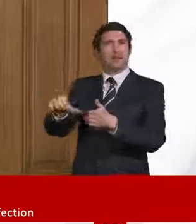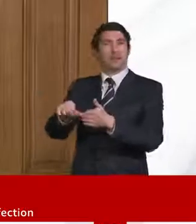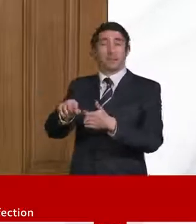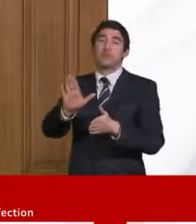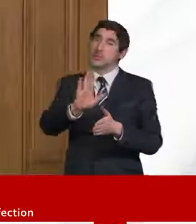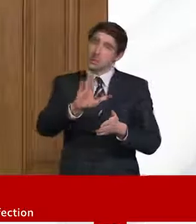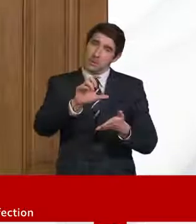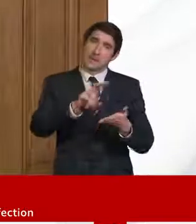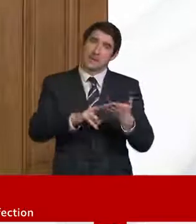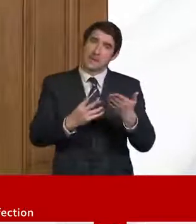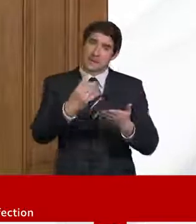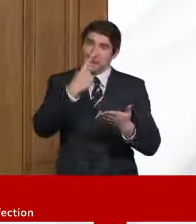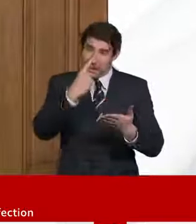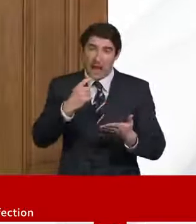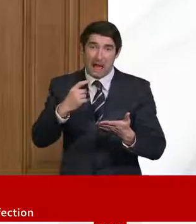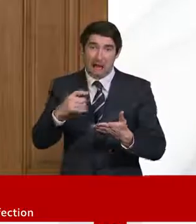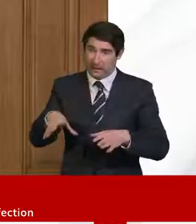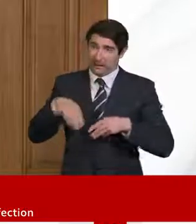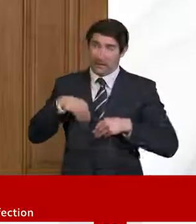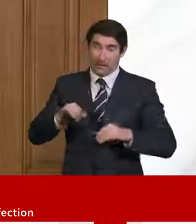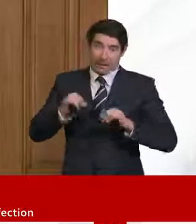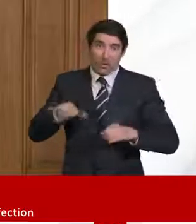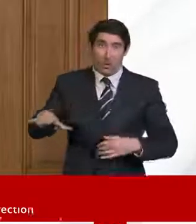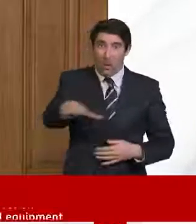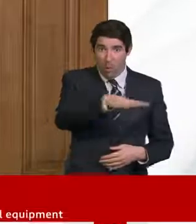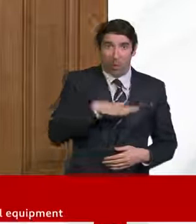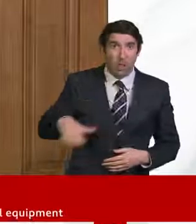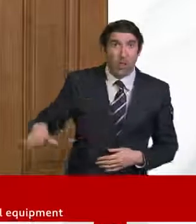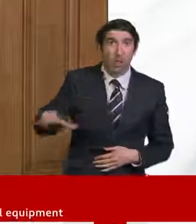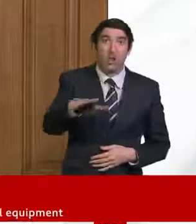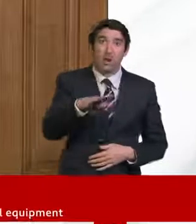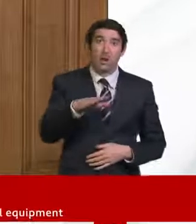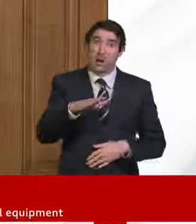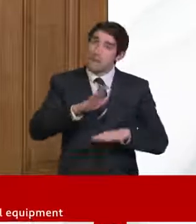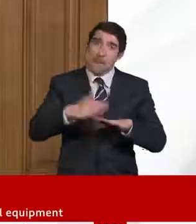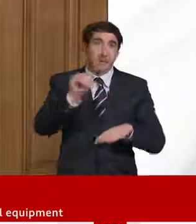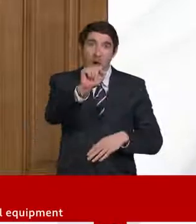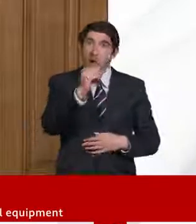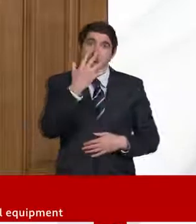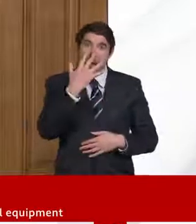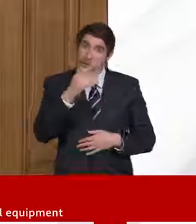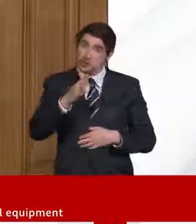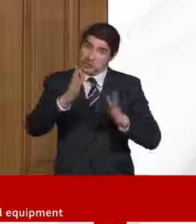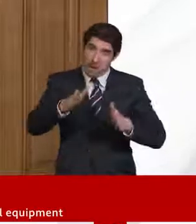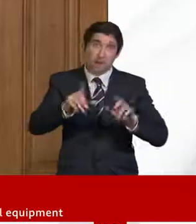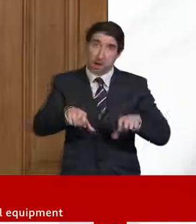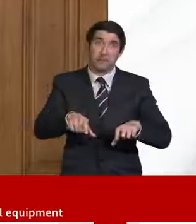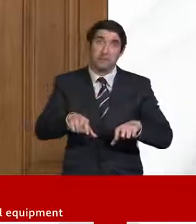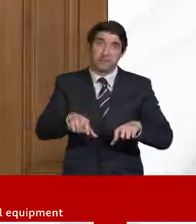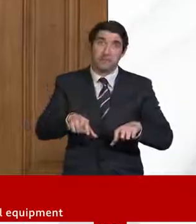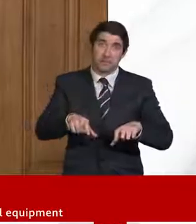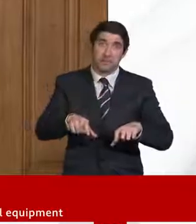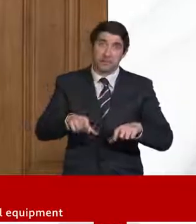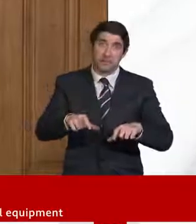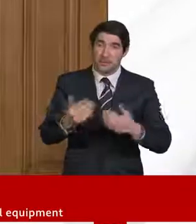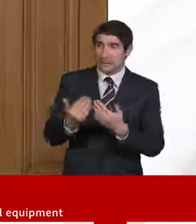you are, you should be staying at home and observing all the social distancing measures that we have highlighted. And